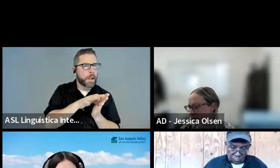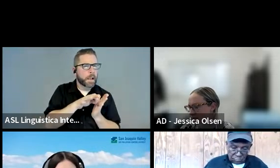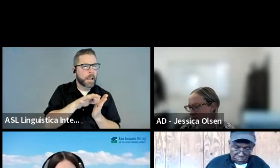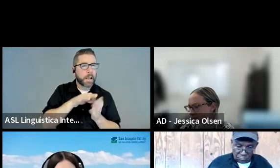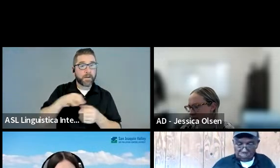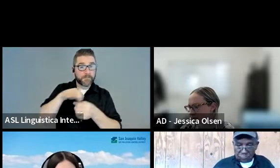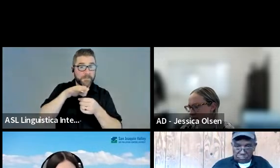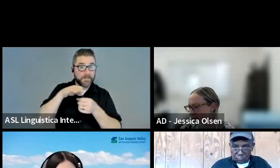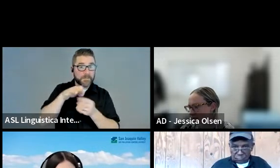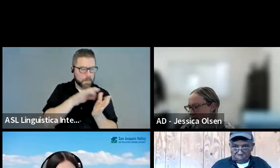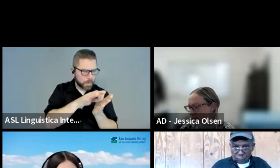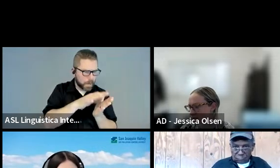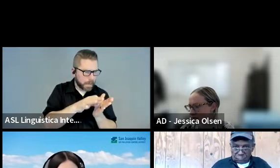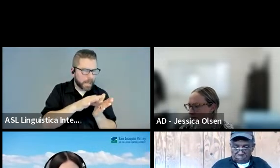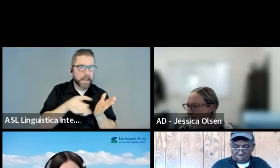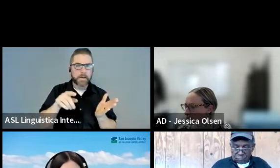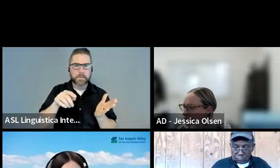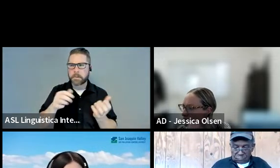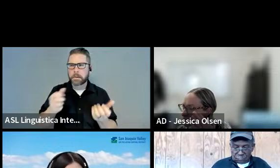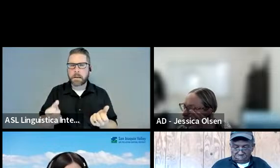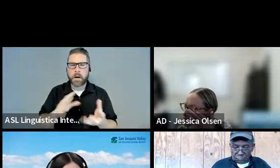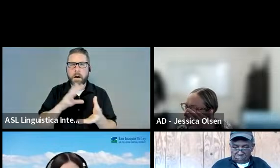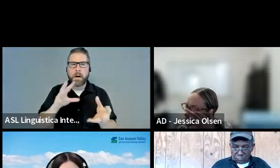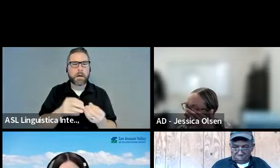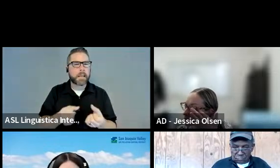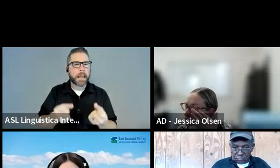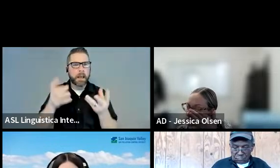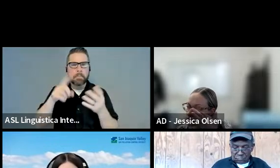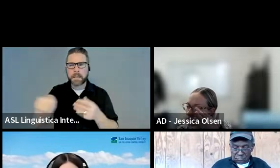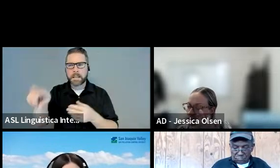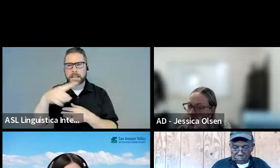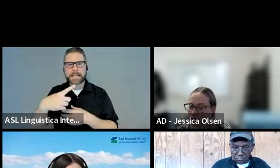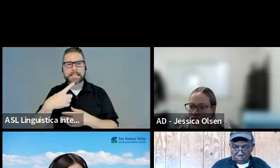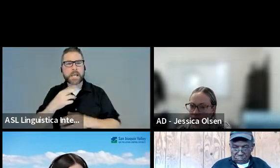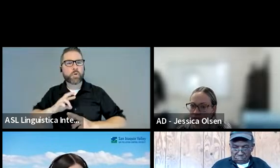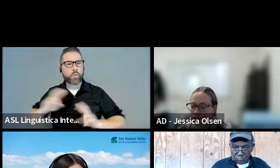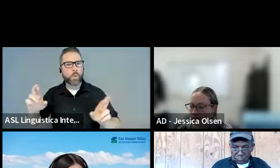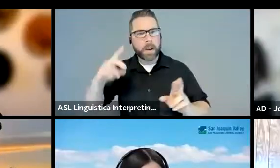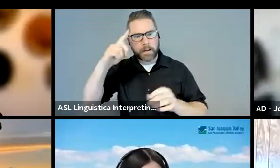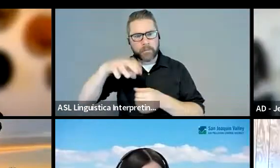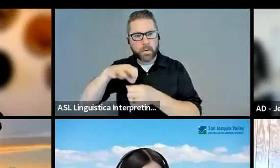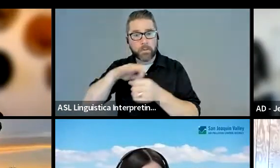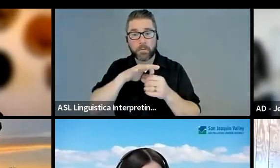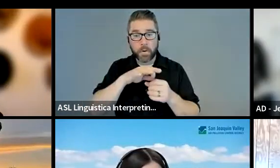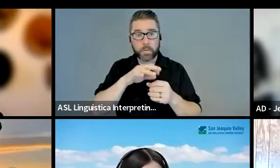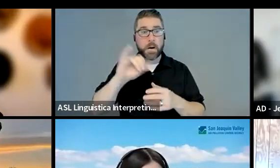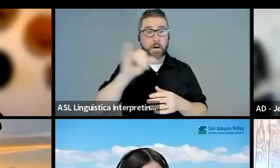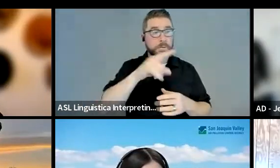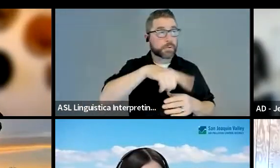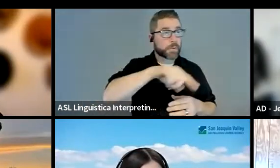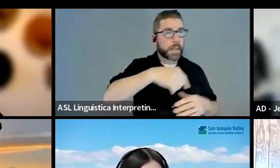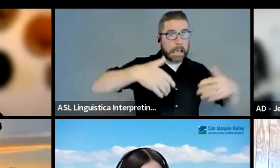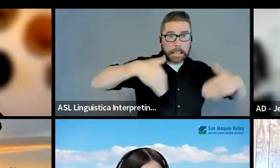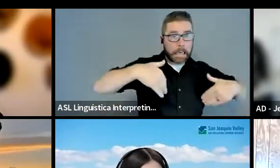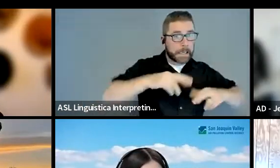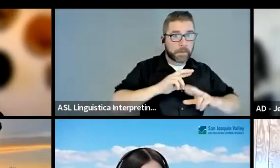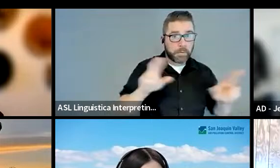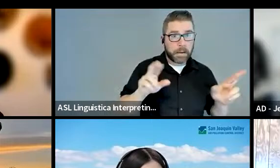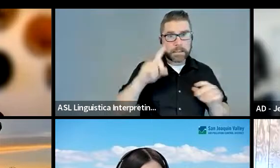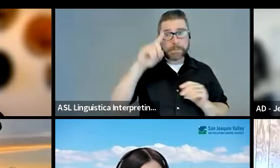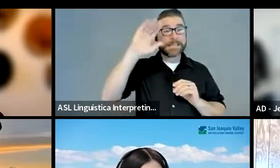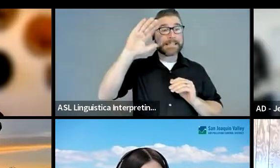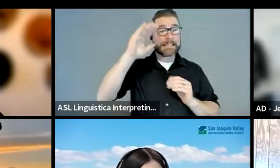were ready to go for a vote, and the people who are not ready to vote. And it looks like the